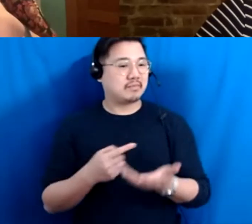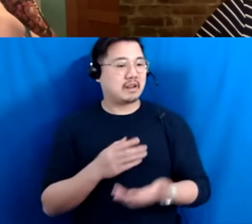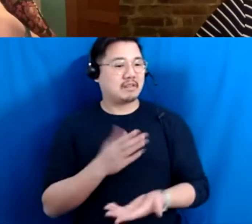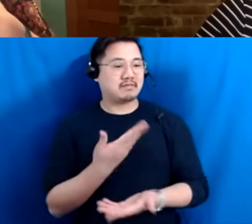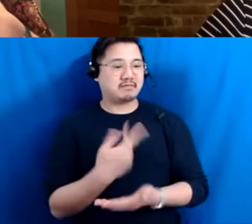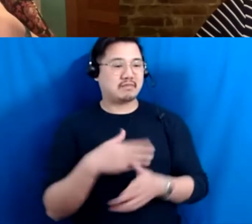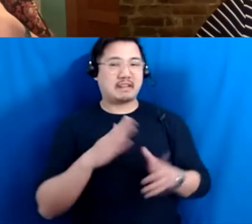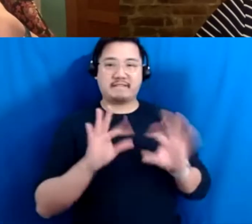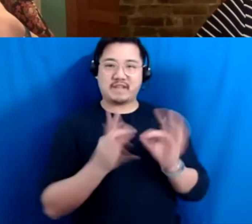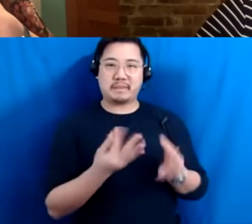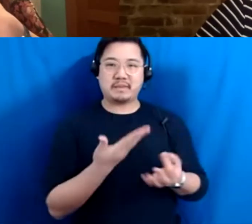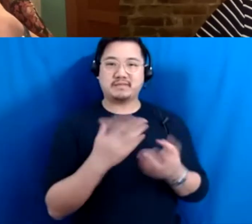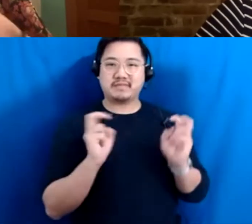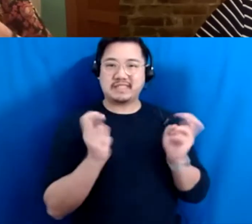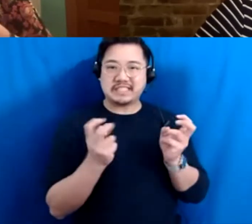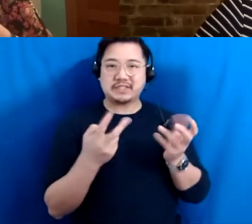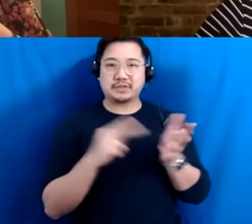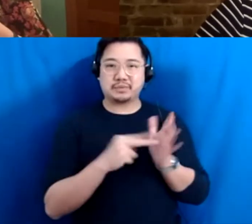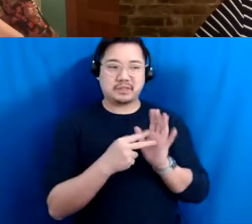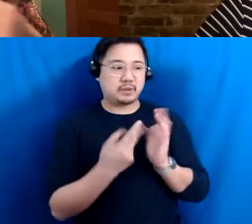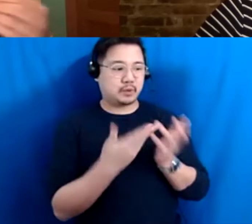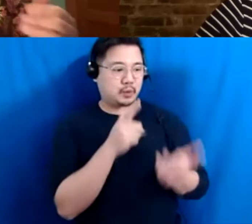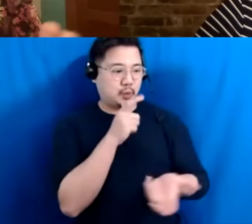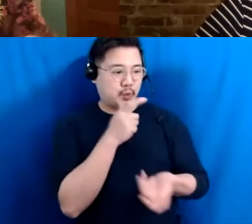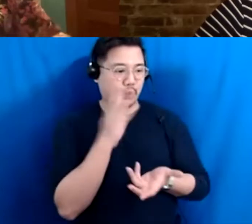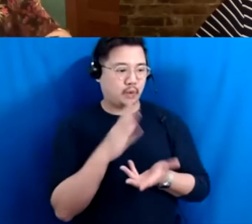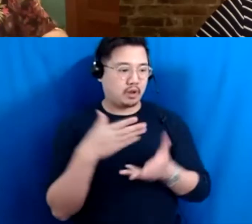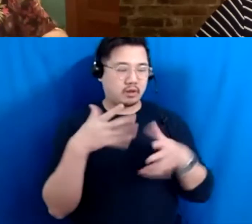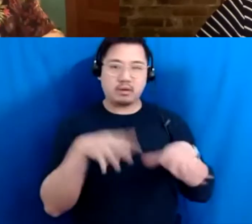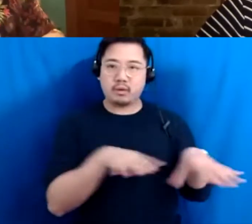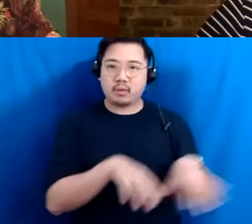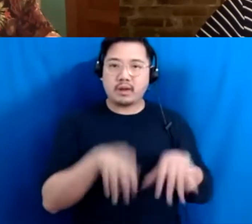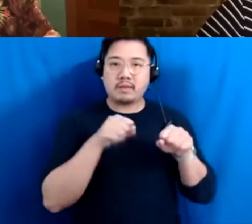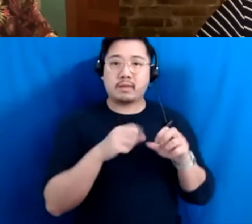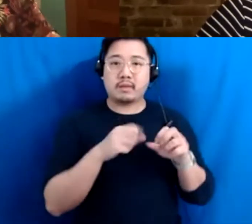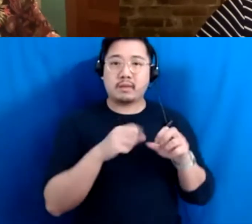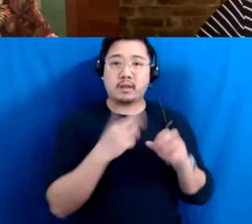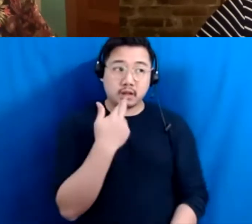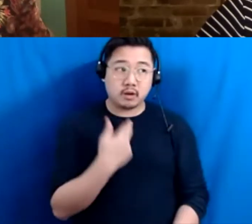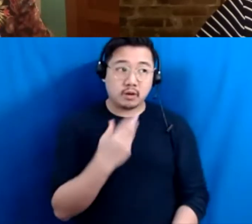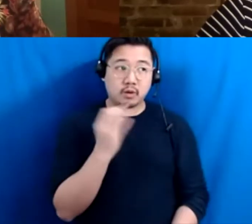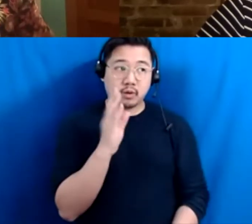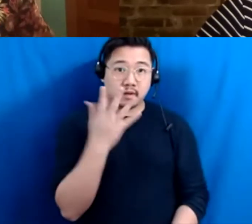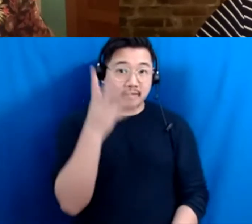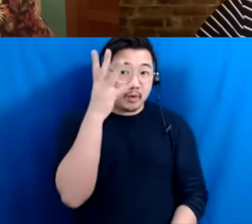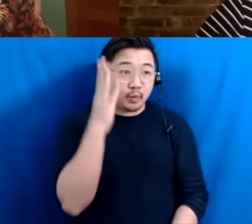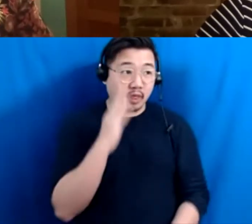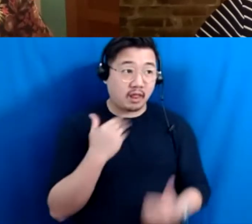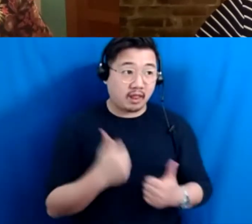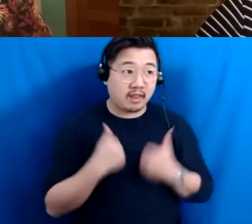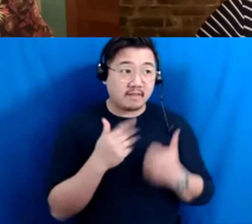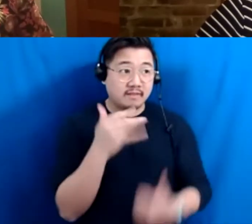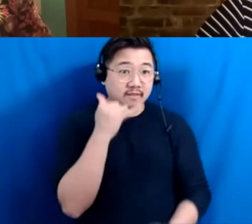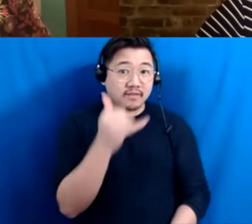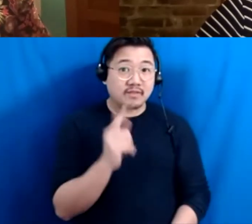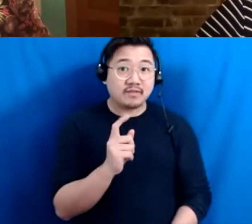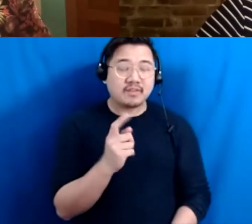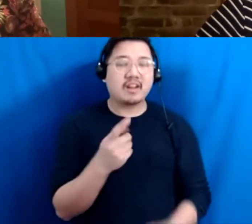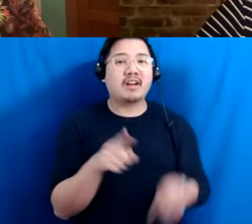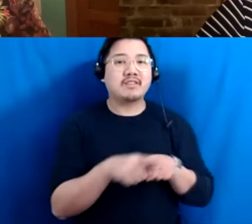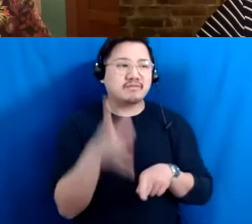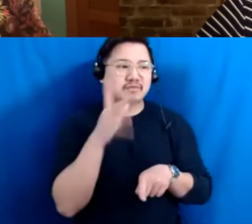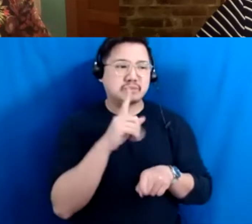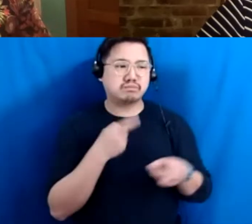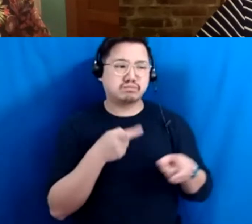the oldest son gets to be partner or whether the father's just going to live forever. The father's tyrannical hold